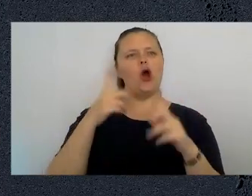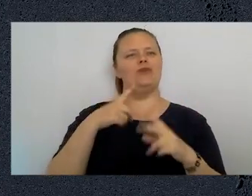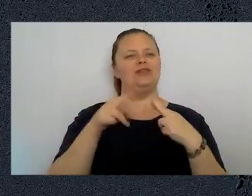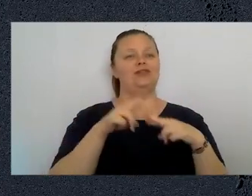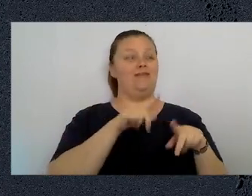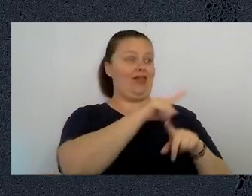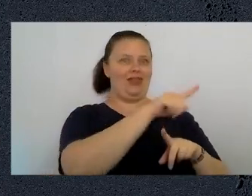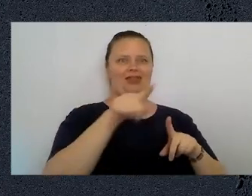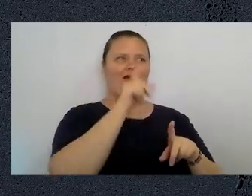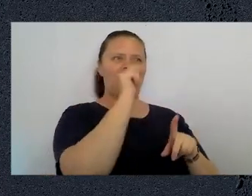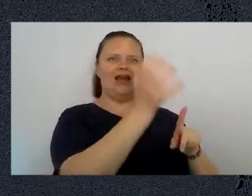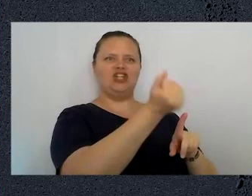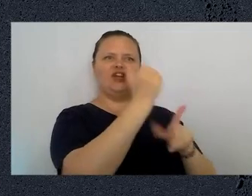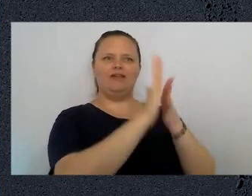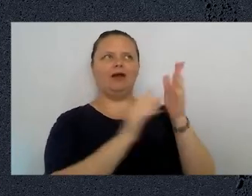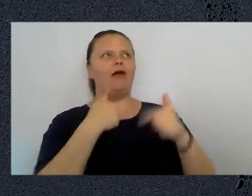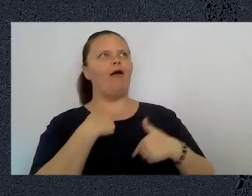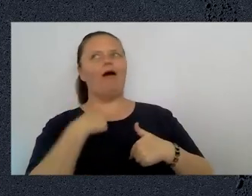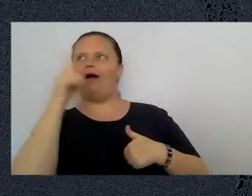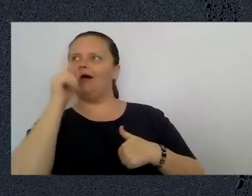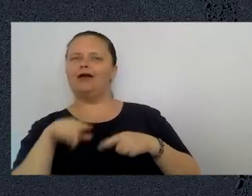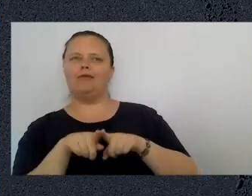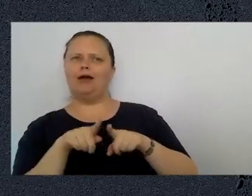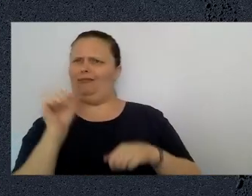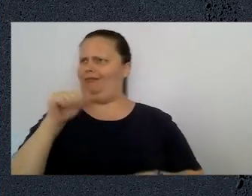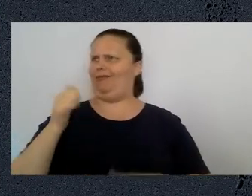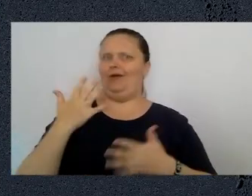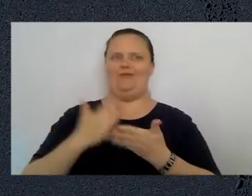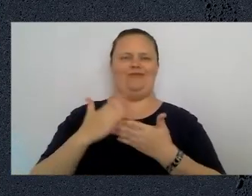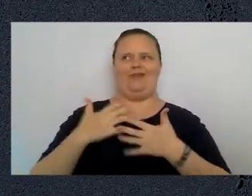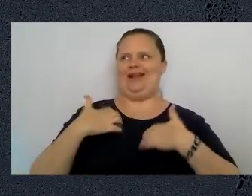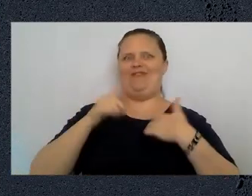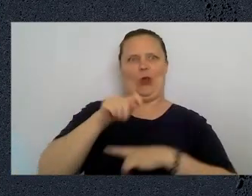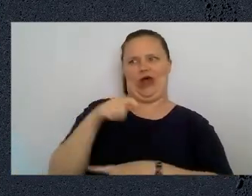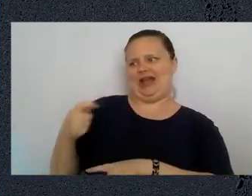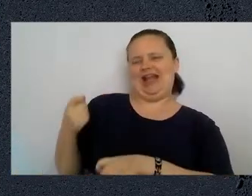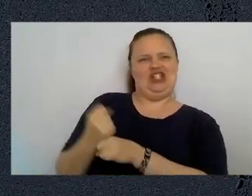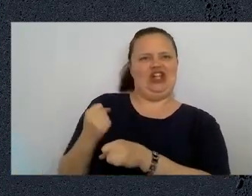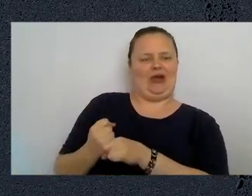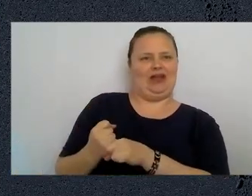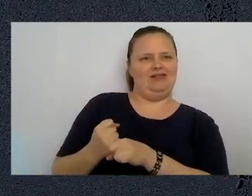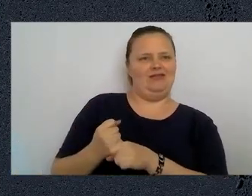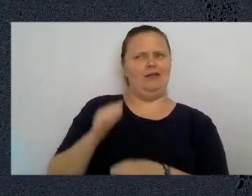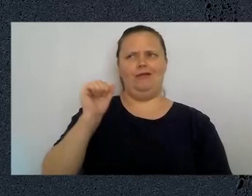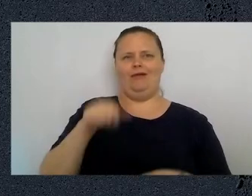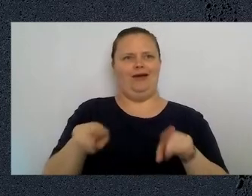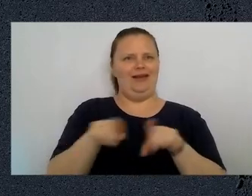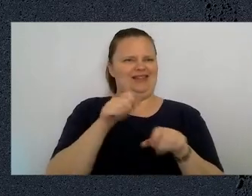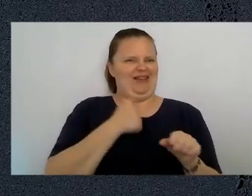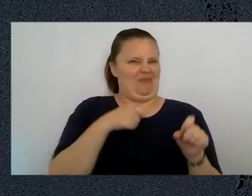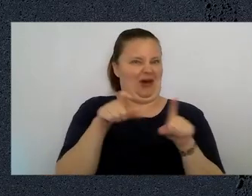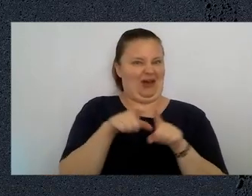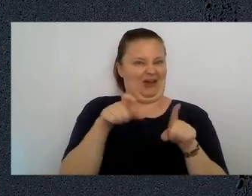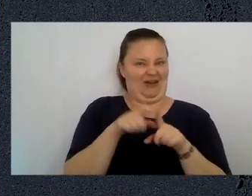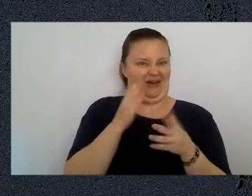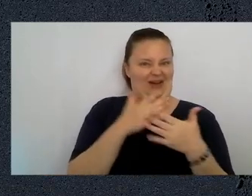it. It's also about how we're measuring. I'm very excited for the next generation coming through. Oh, same. My daughter's doing science.